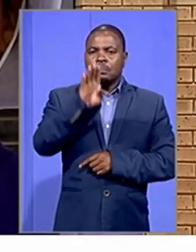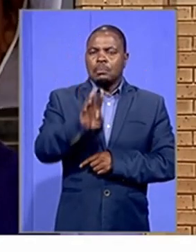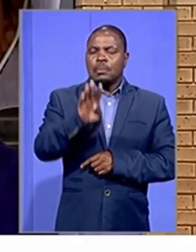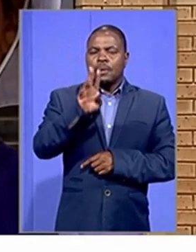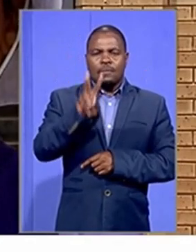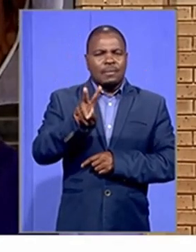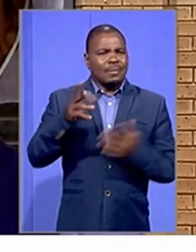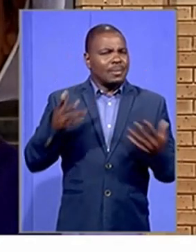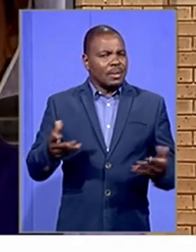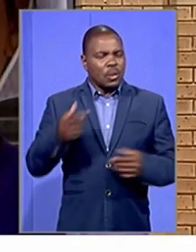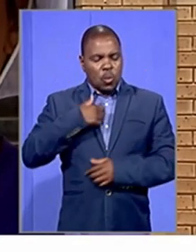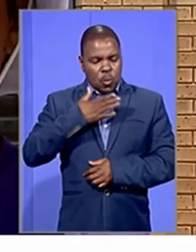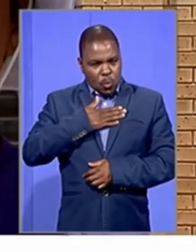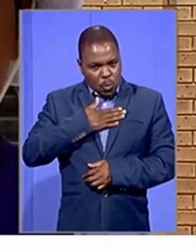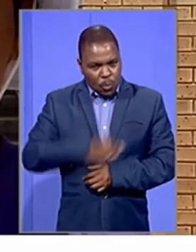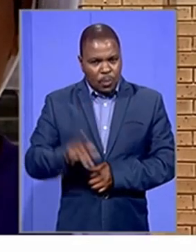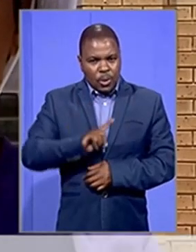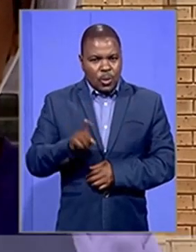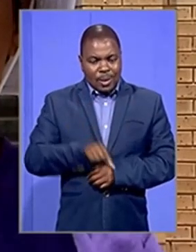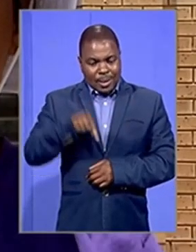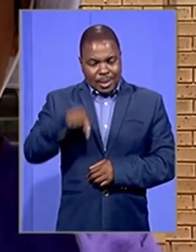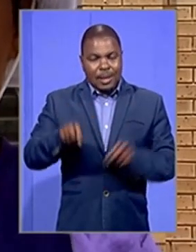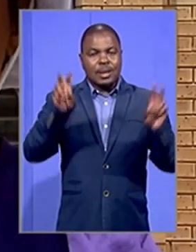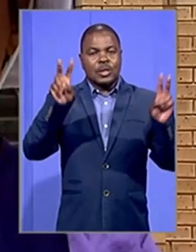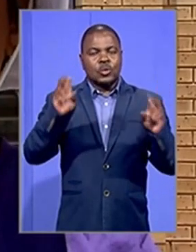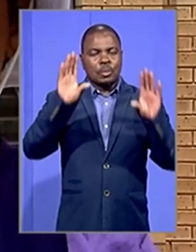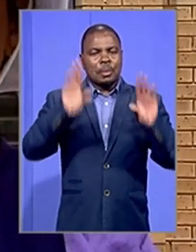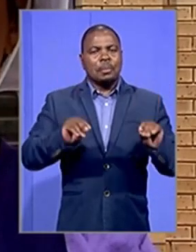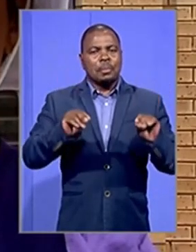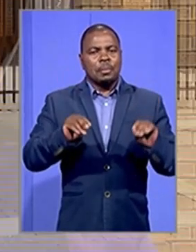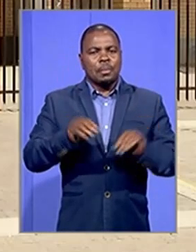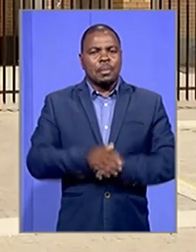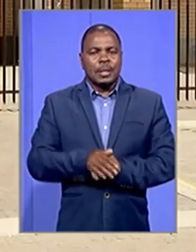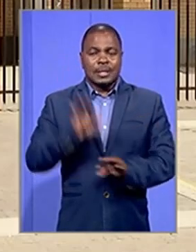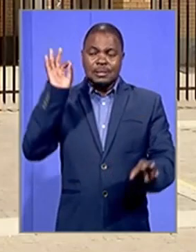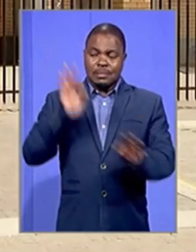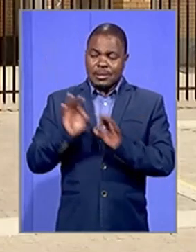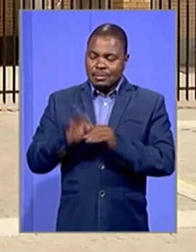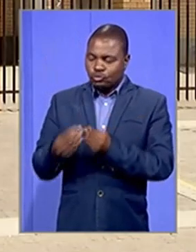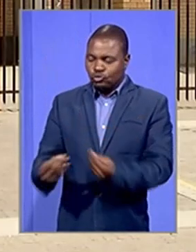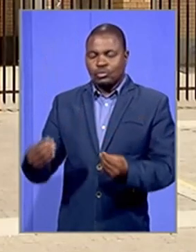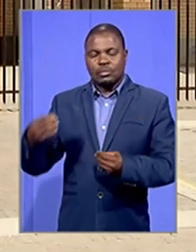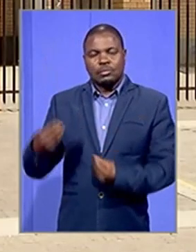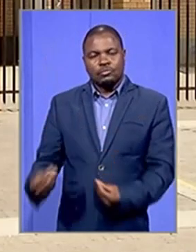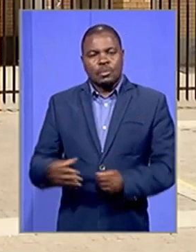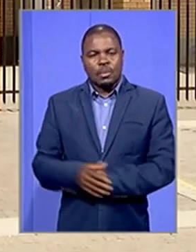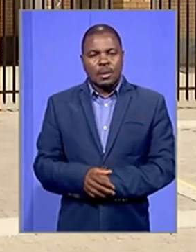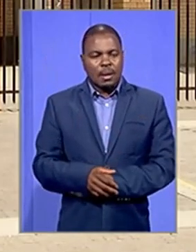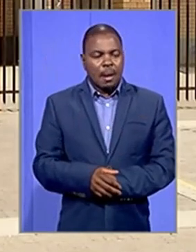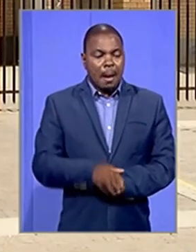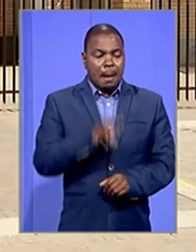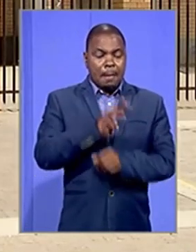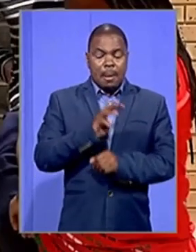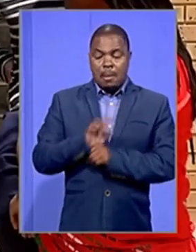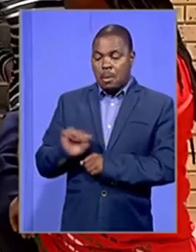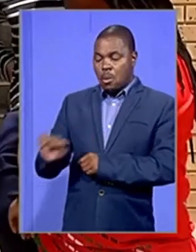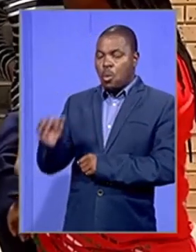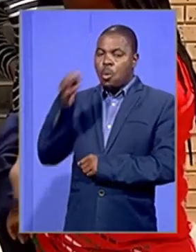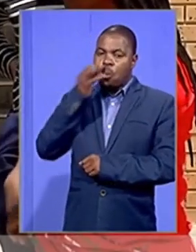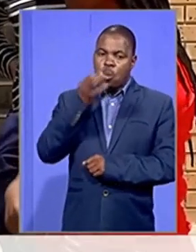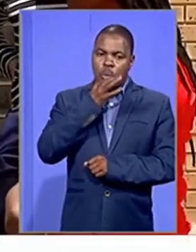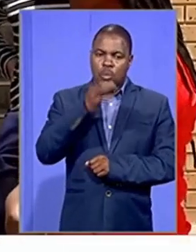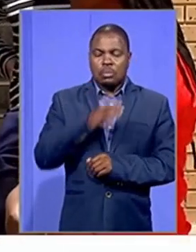We want to end this, especially to the young children. Mmaagwe motswasetlhabelo o dumela gore ga gona ngwana yo tlileng